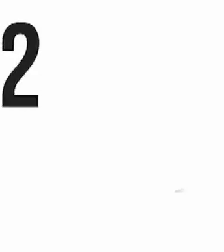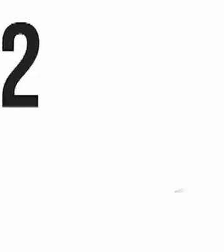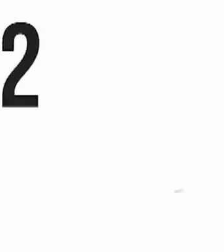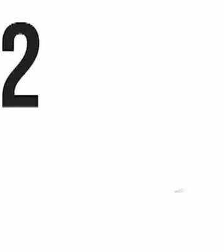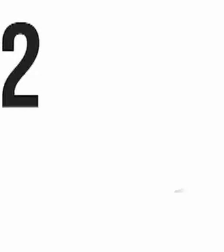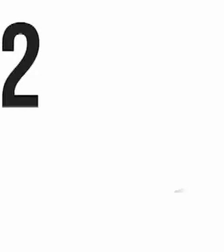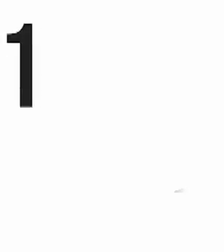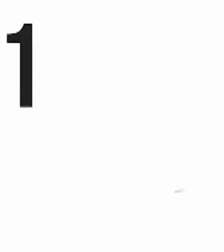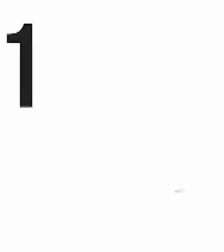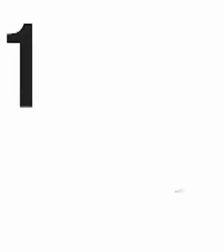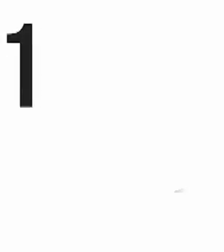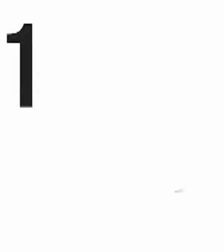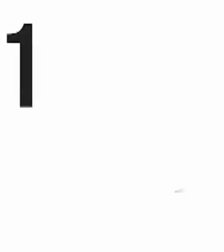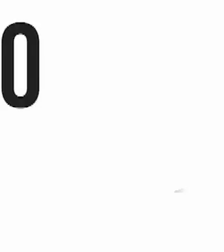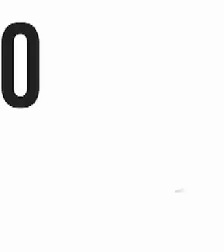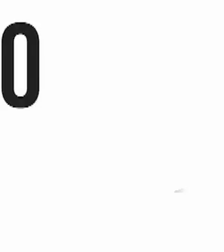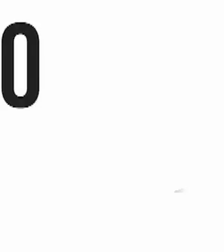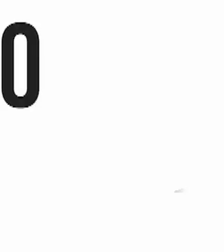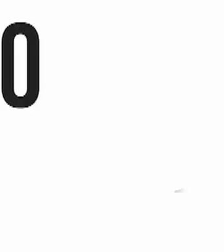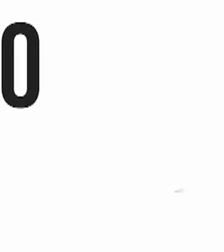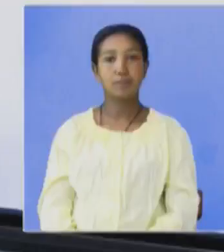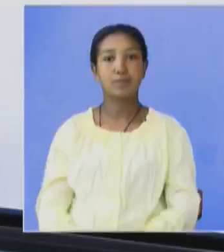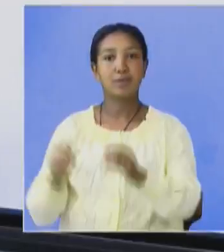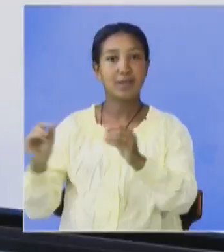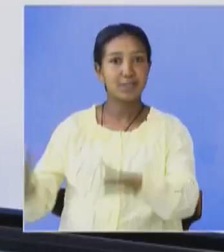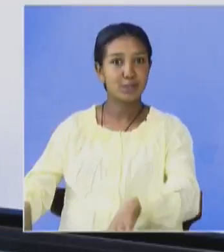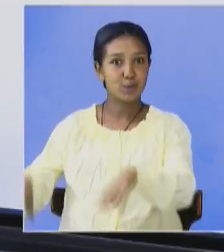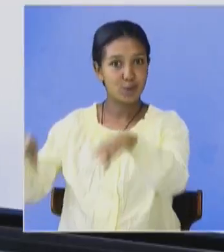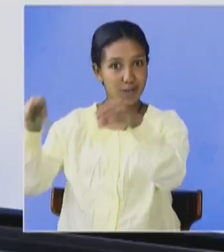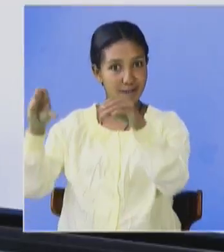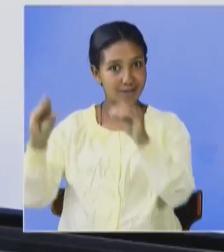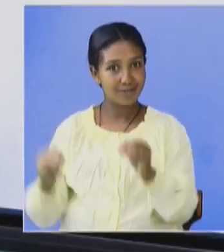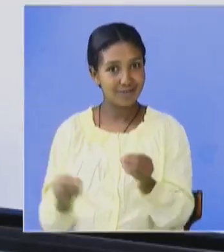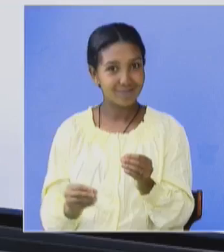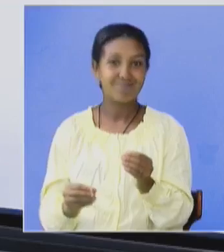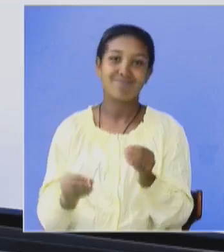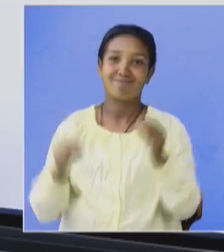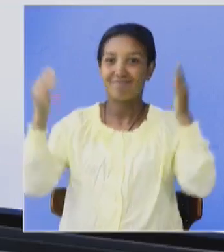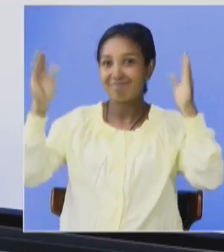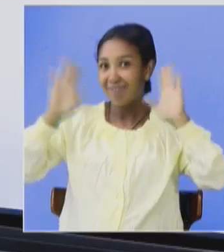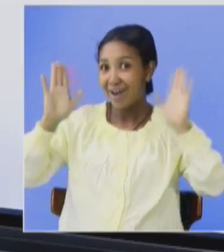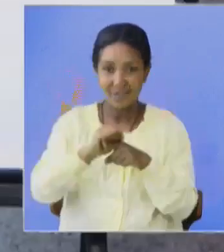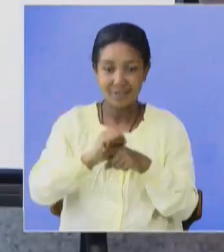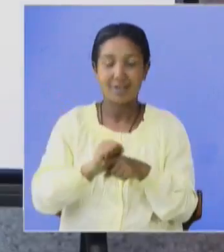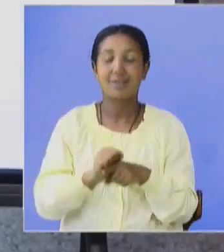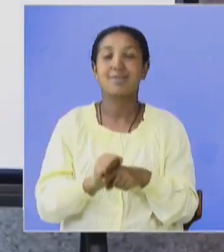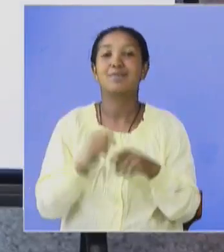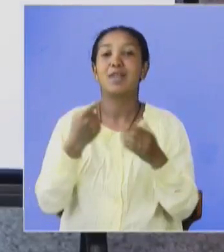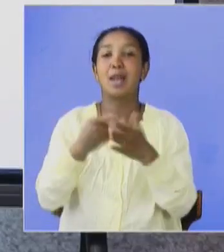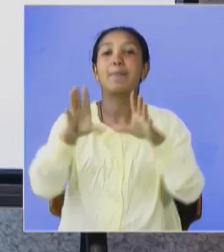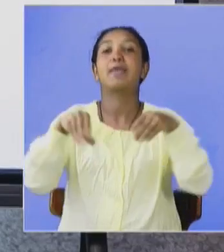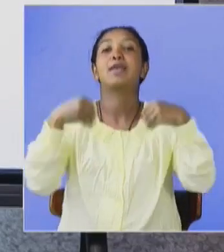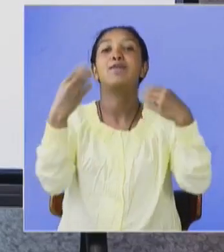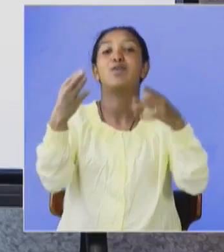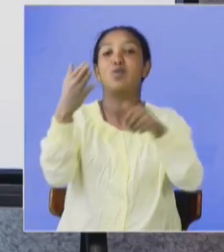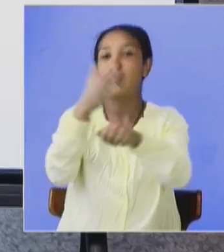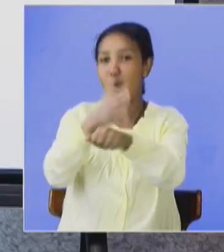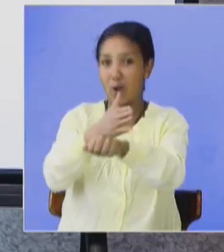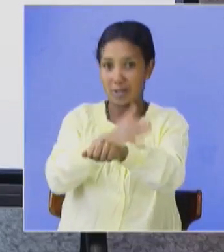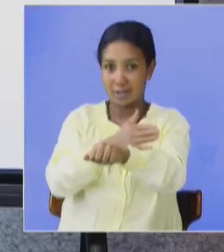Students, hello again. I'm back. So let me give you